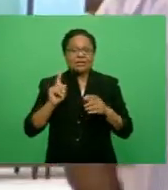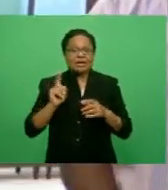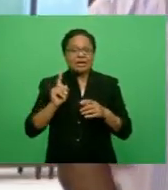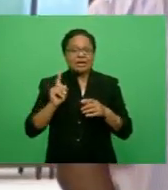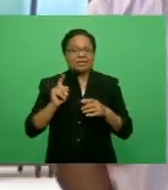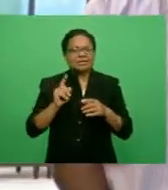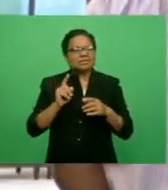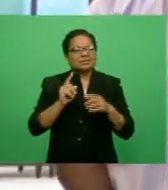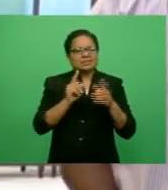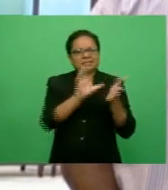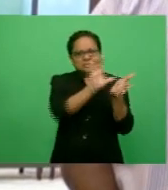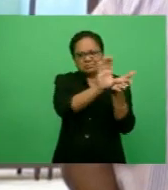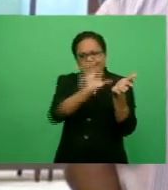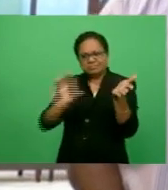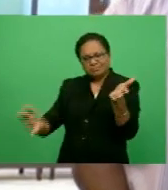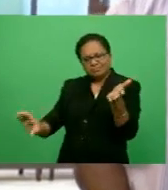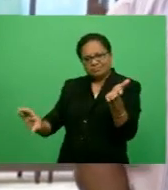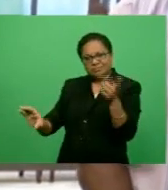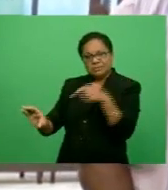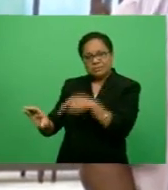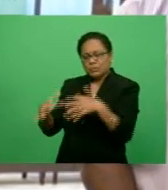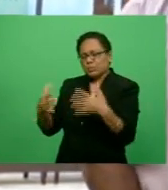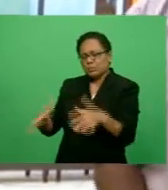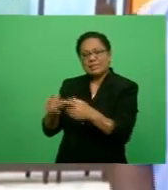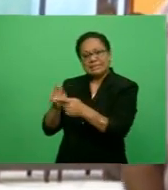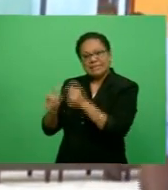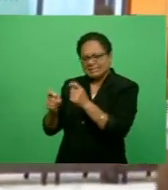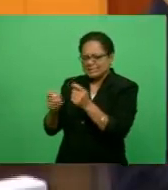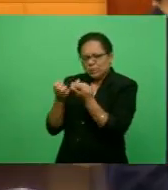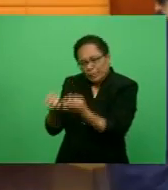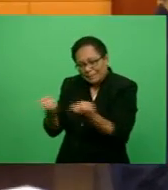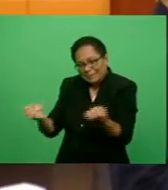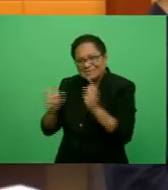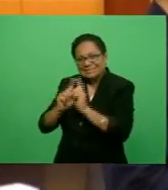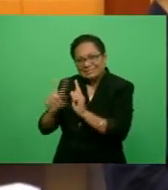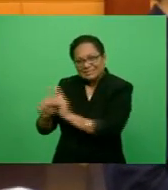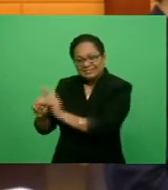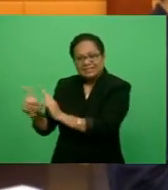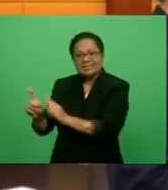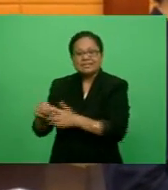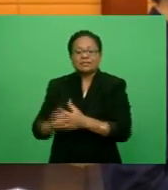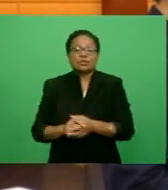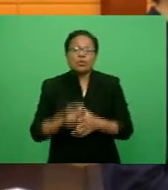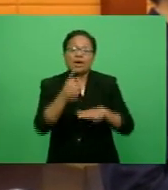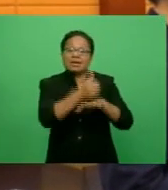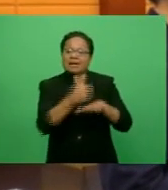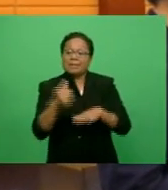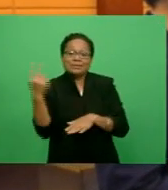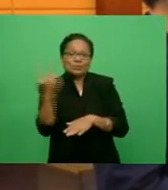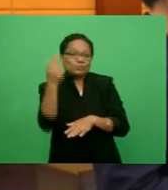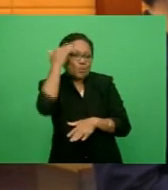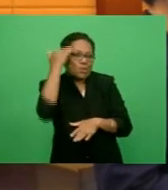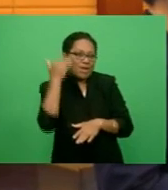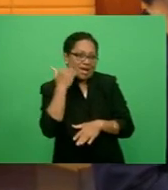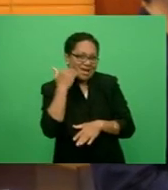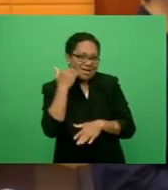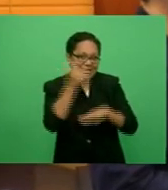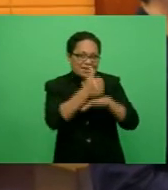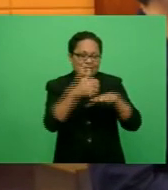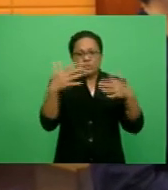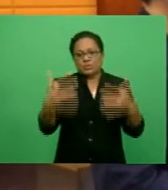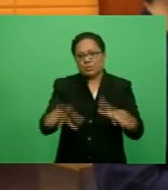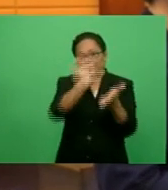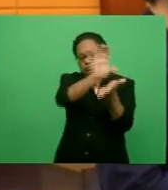-19 testing kits with over $600,000 from the government of the Republic of Korea and the Korea International